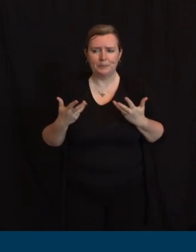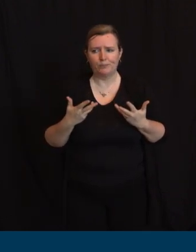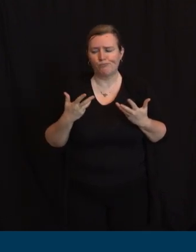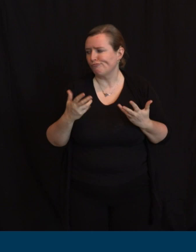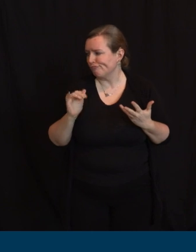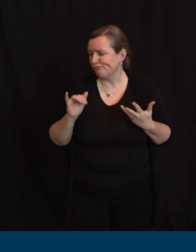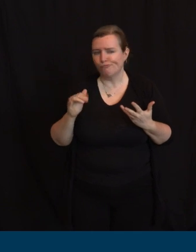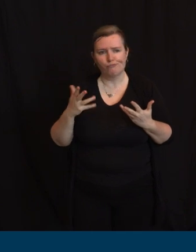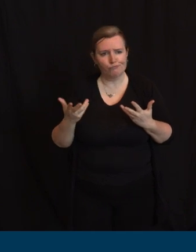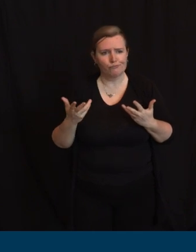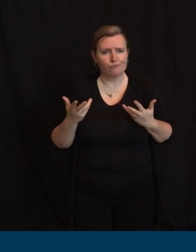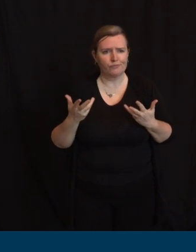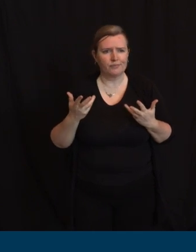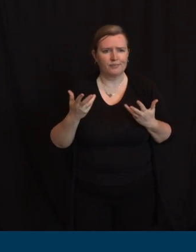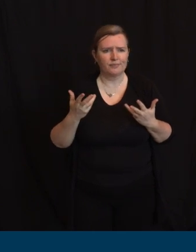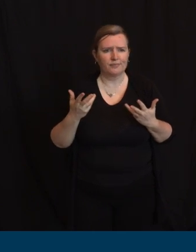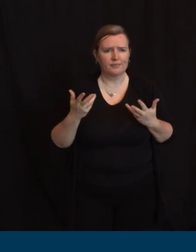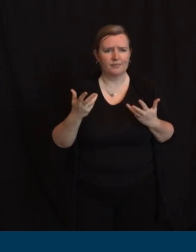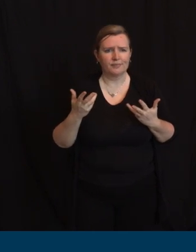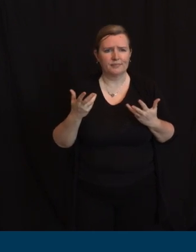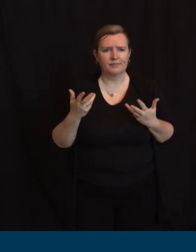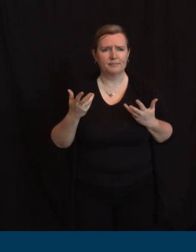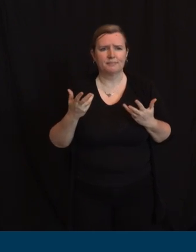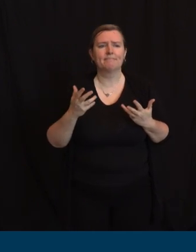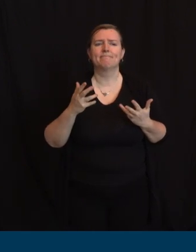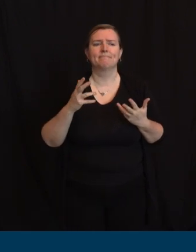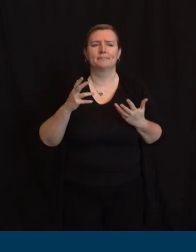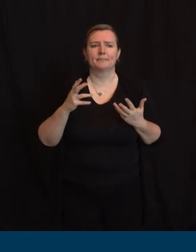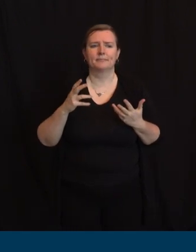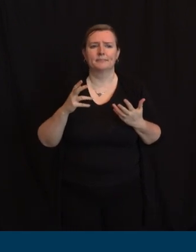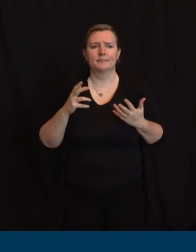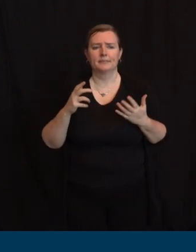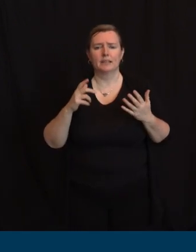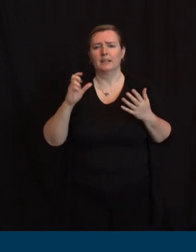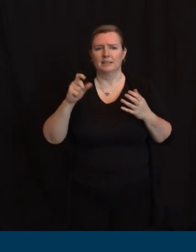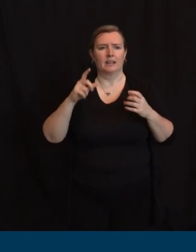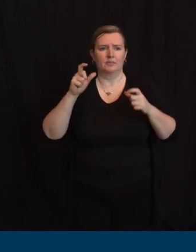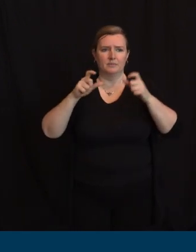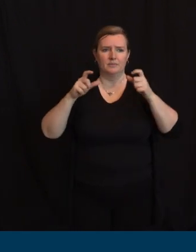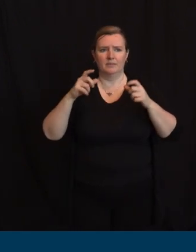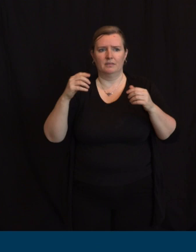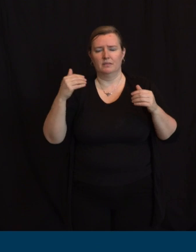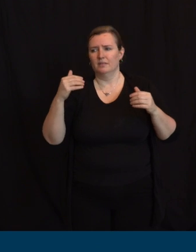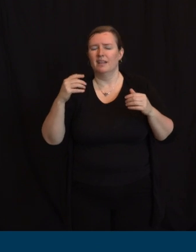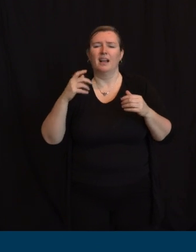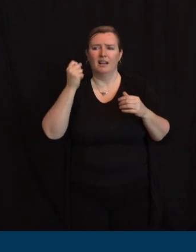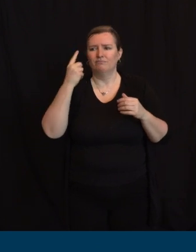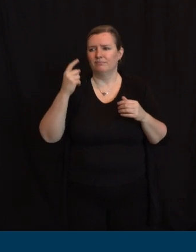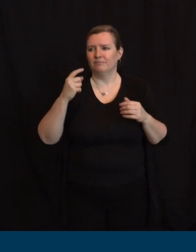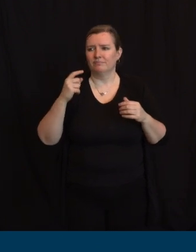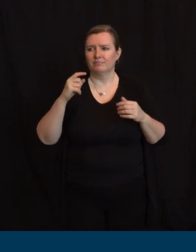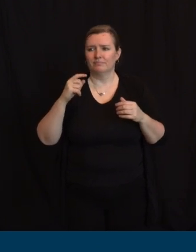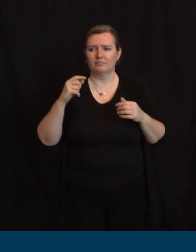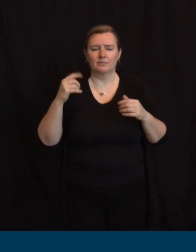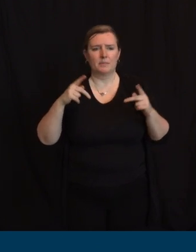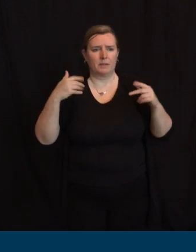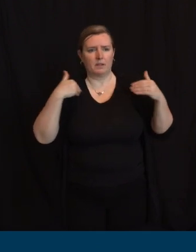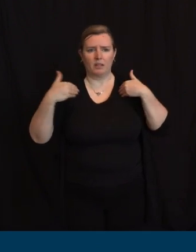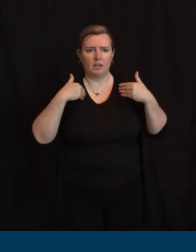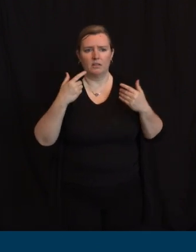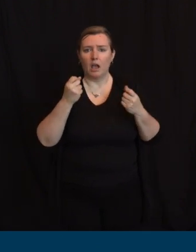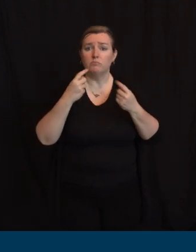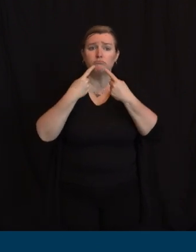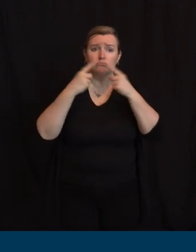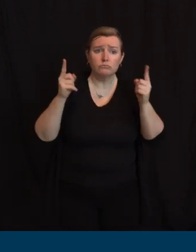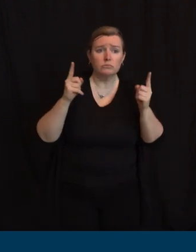Sure, and we've gotten that question a lot, and for all the right reasons. We release information when it enhances and promotes